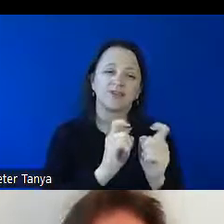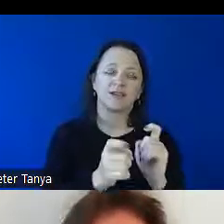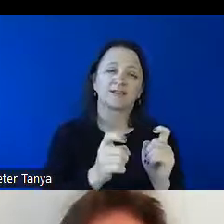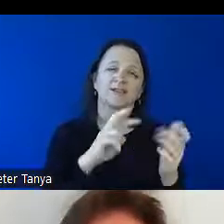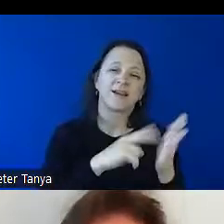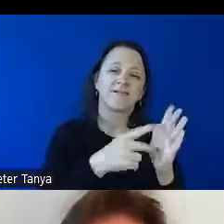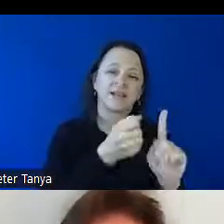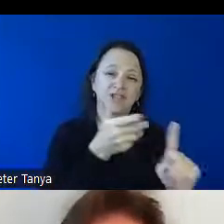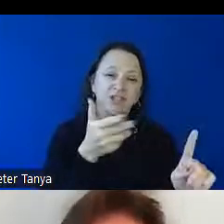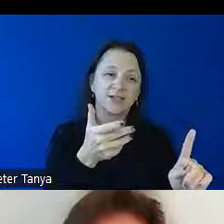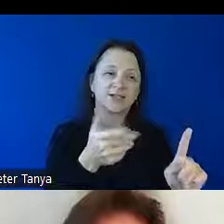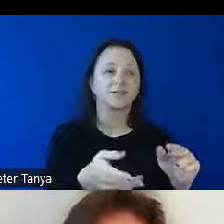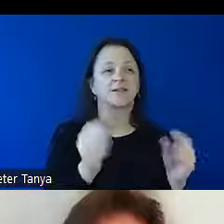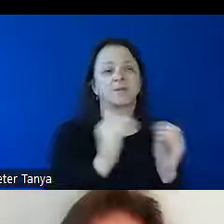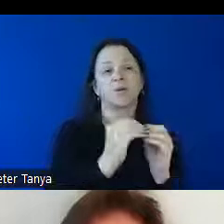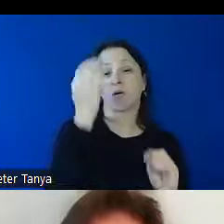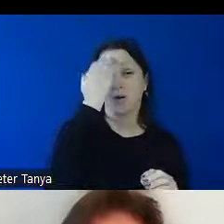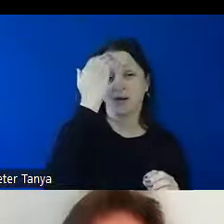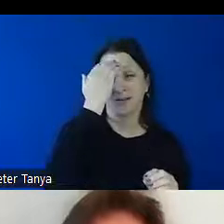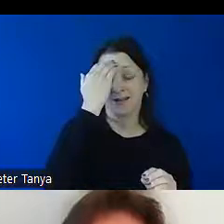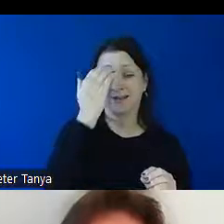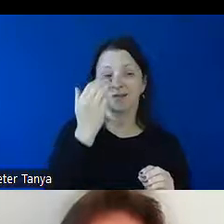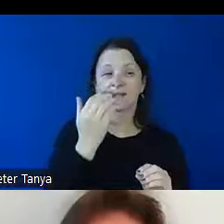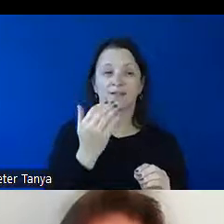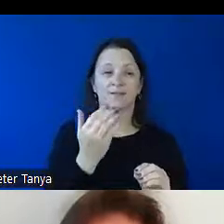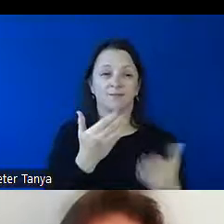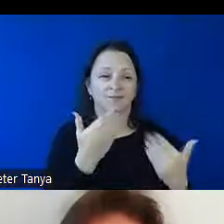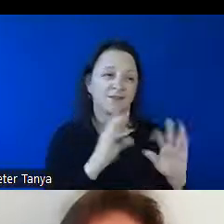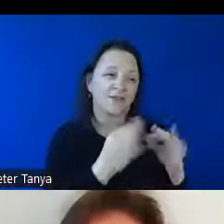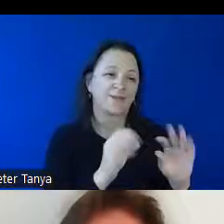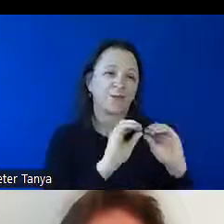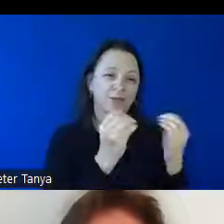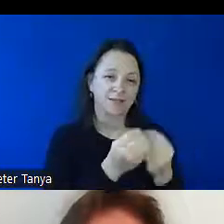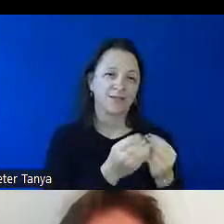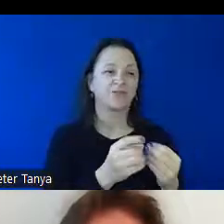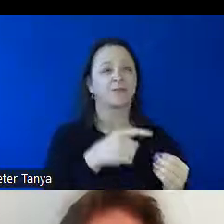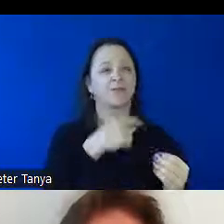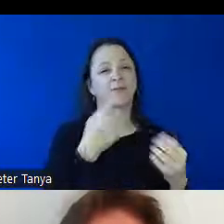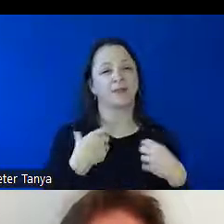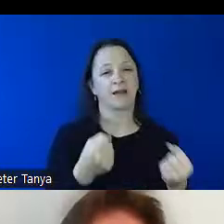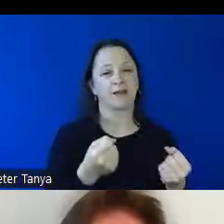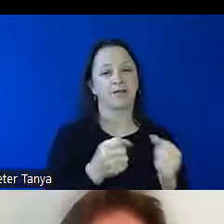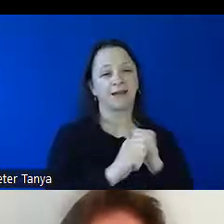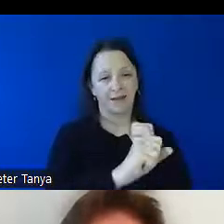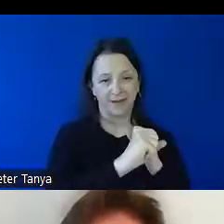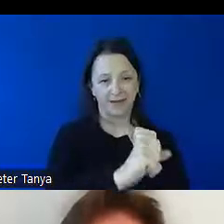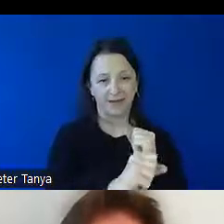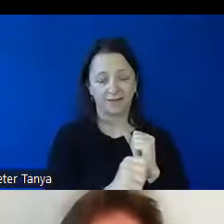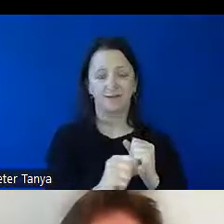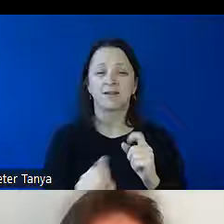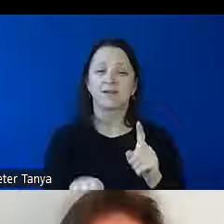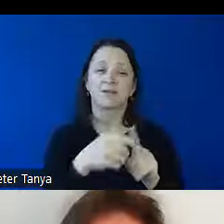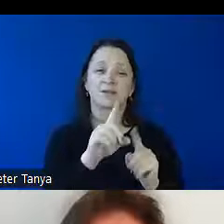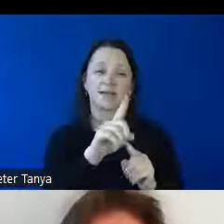definition, increased awareness thanks to family organizations and public health campaigns, and the need for diagnosis